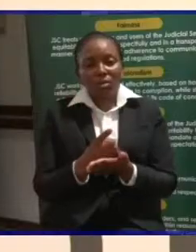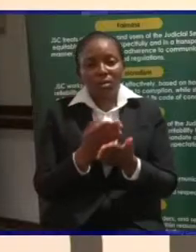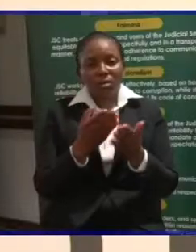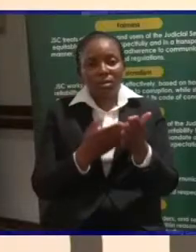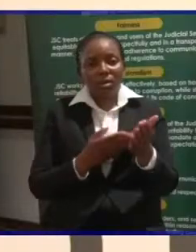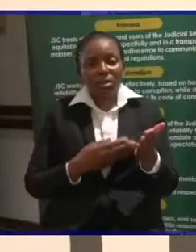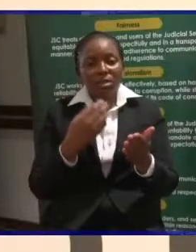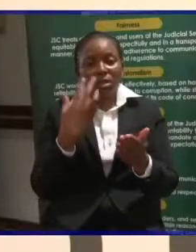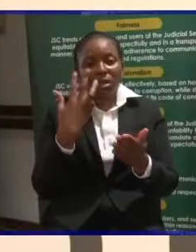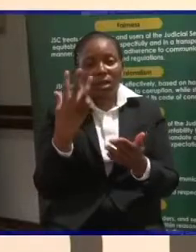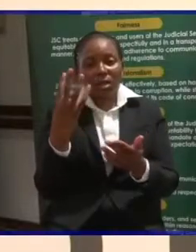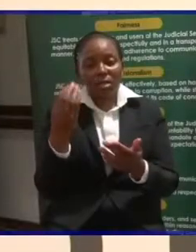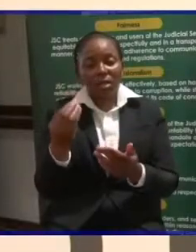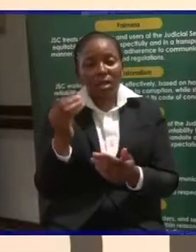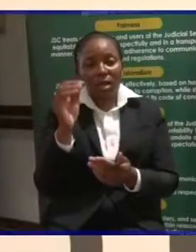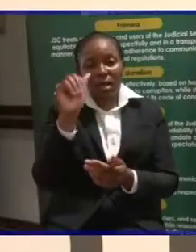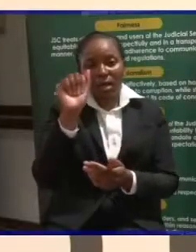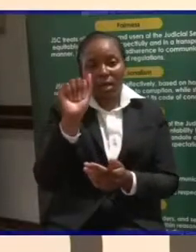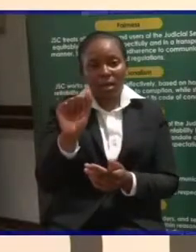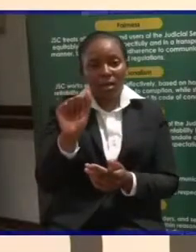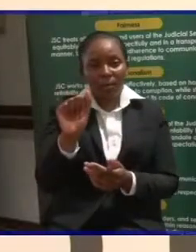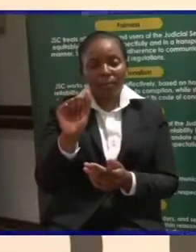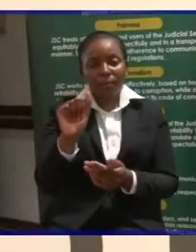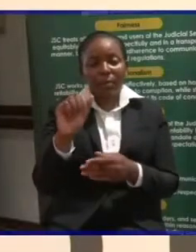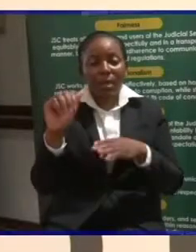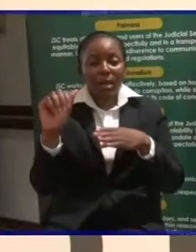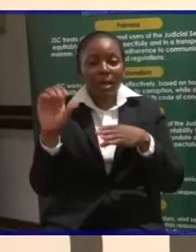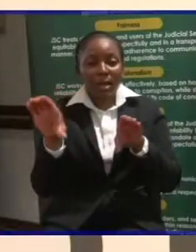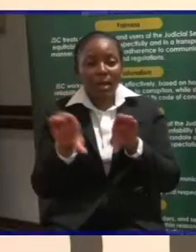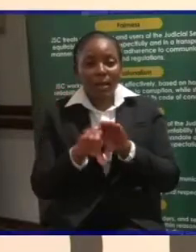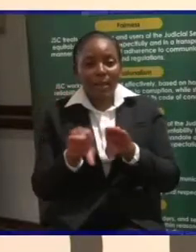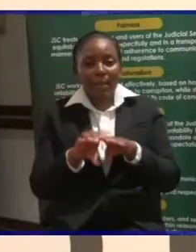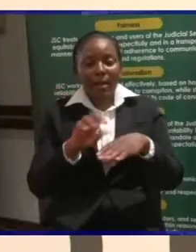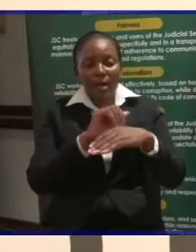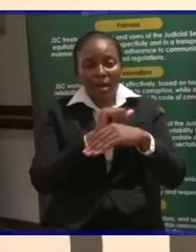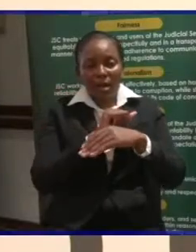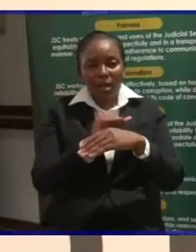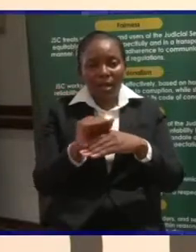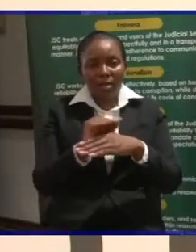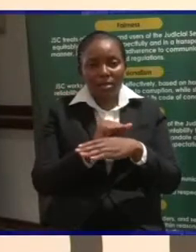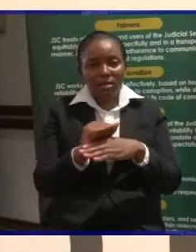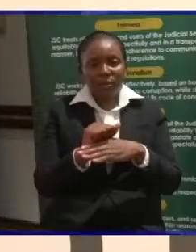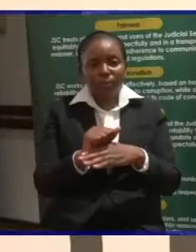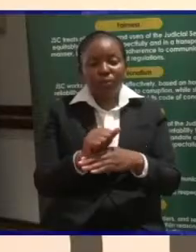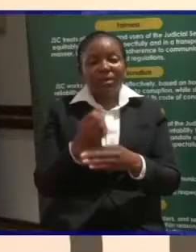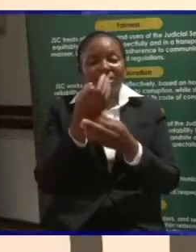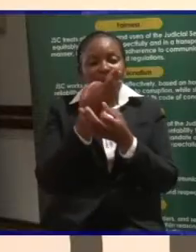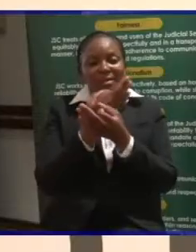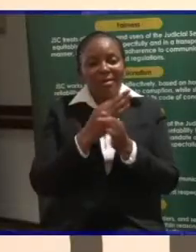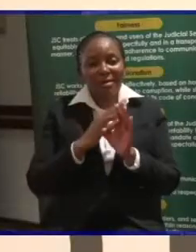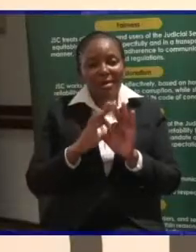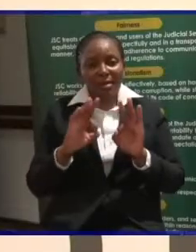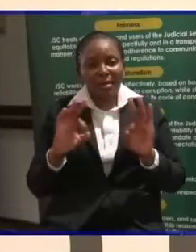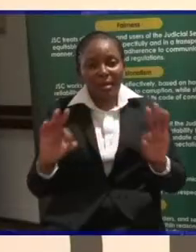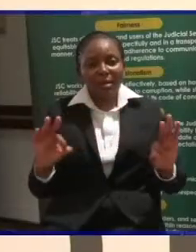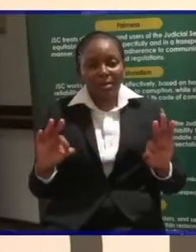90, capital letter A of the Labour Act relax